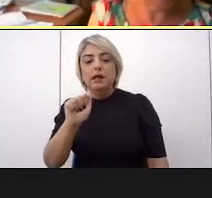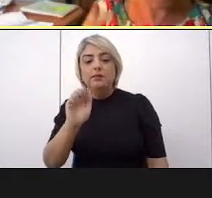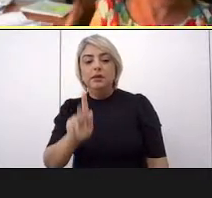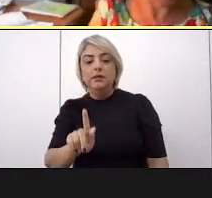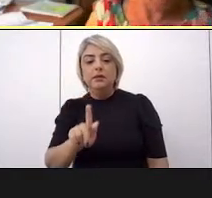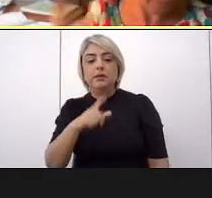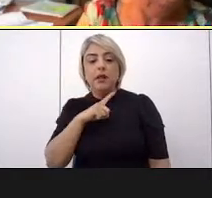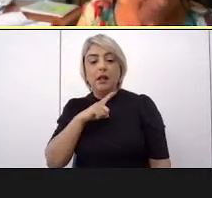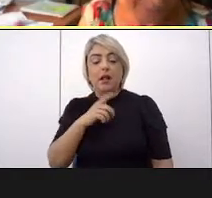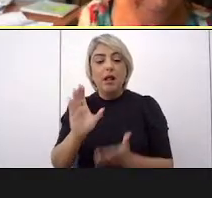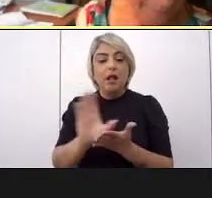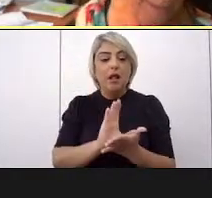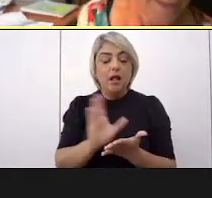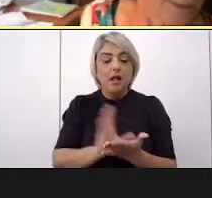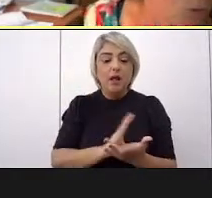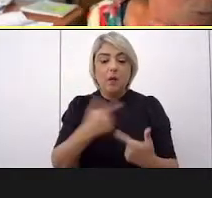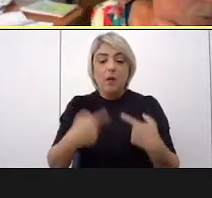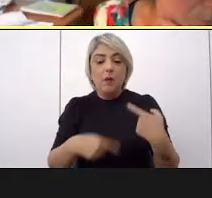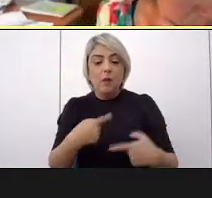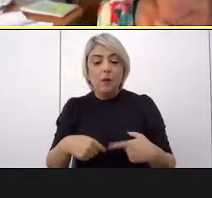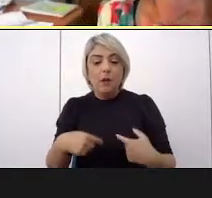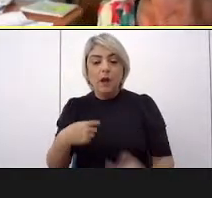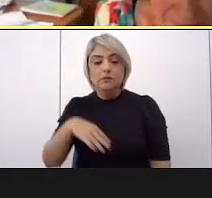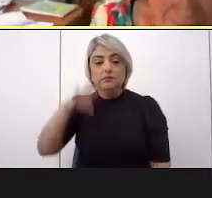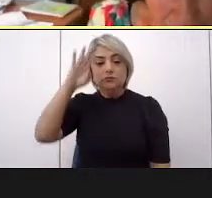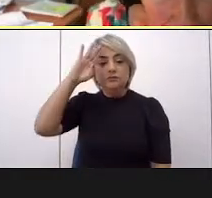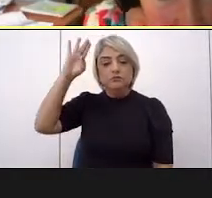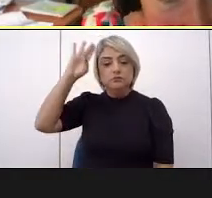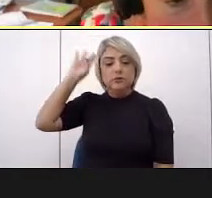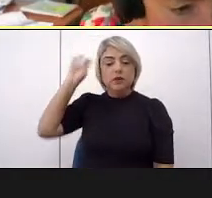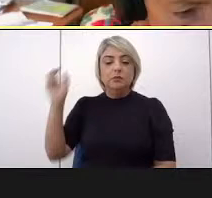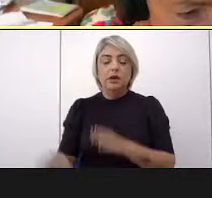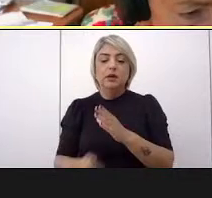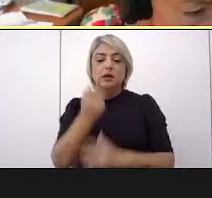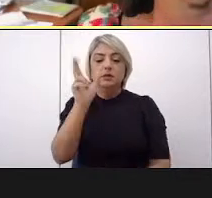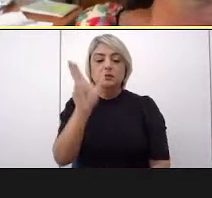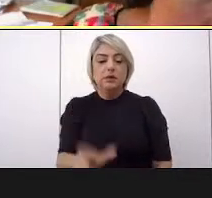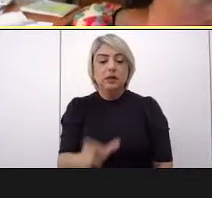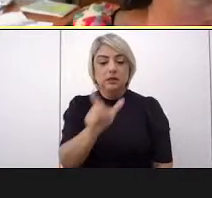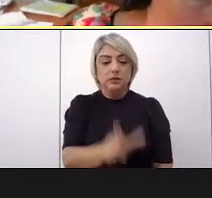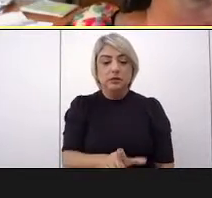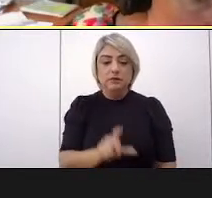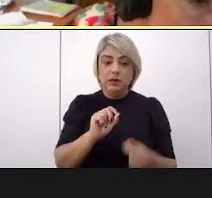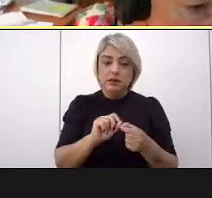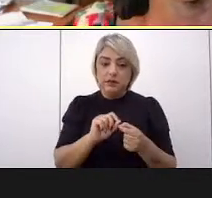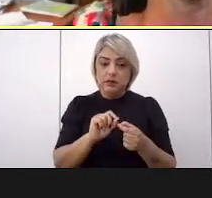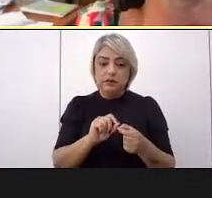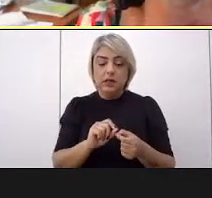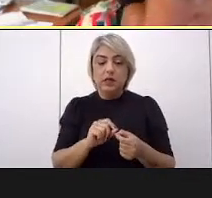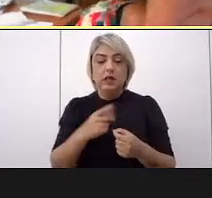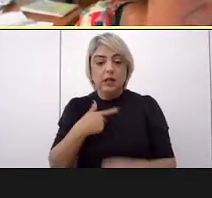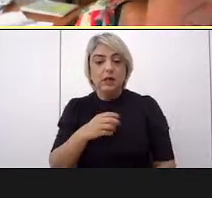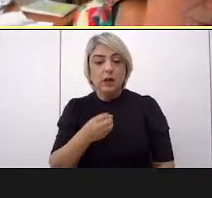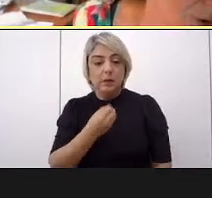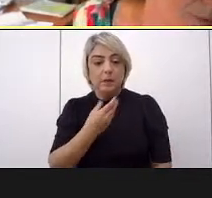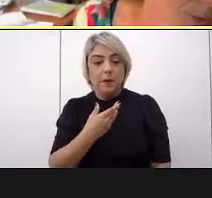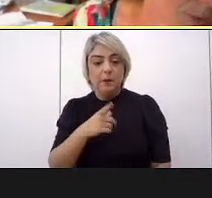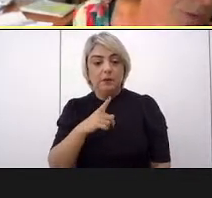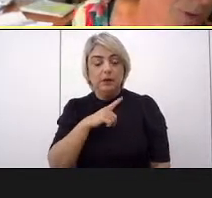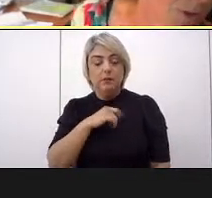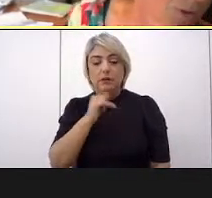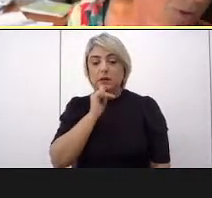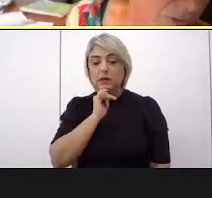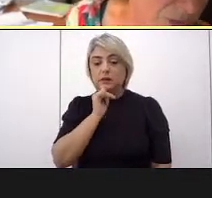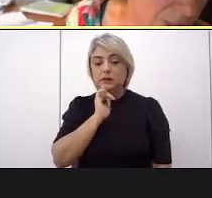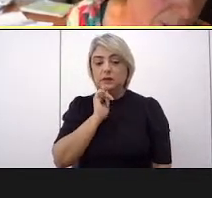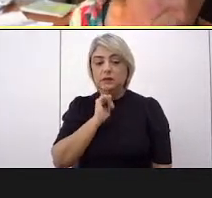these standards better and to make them functioning. They have even founded a United Nation Forum